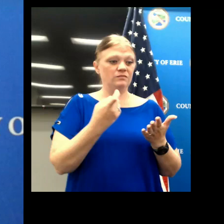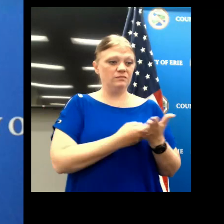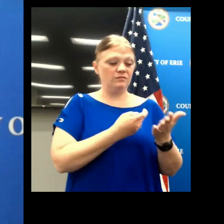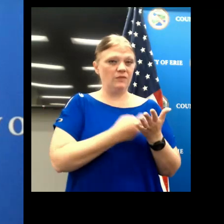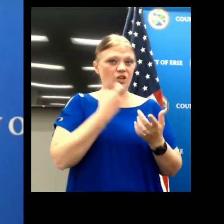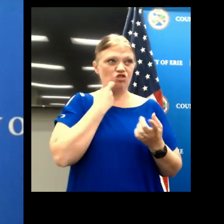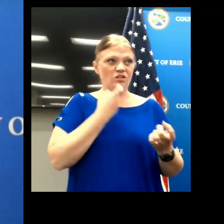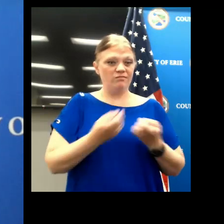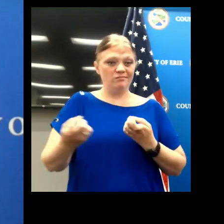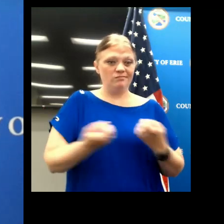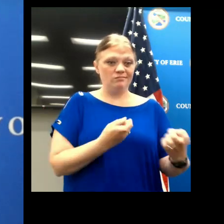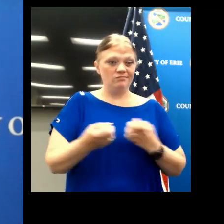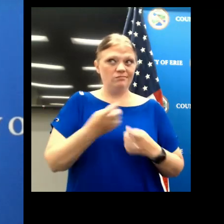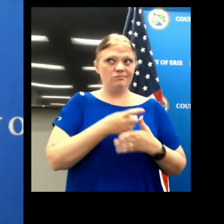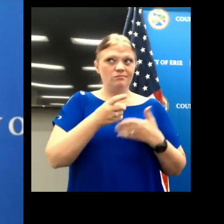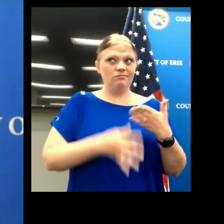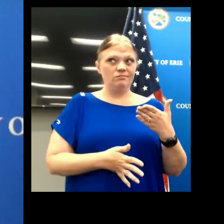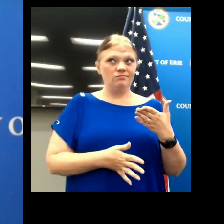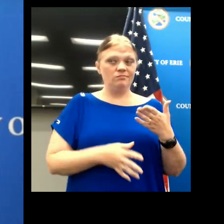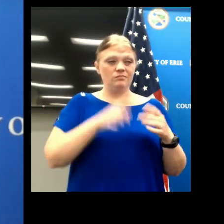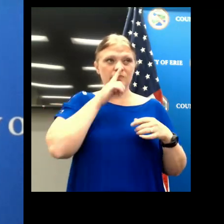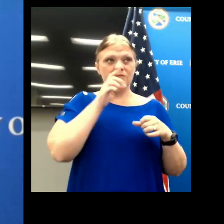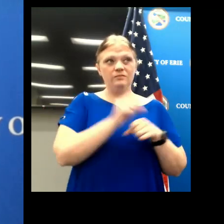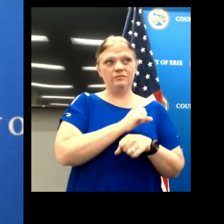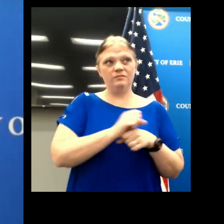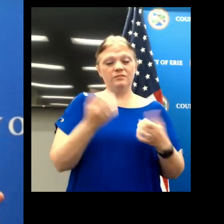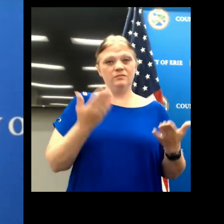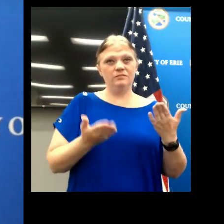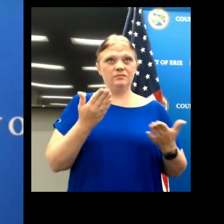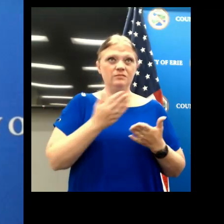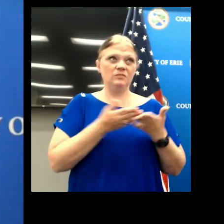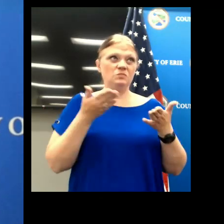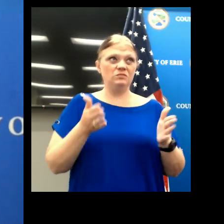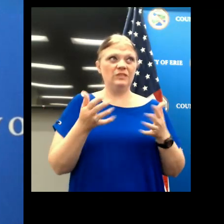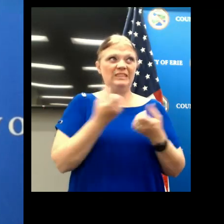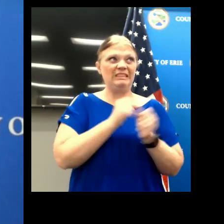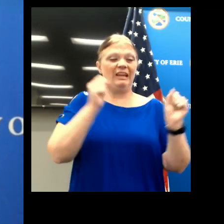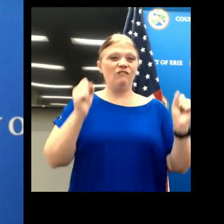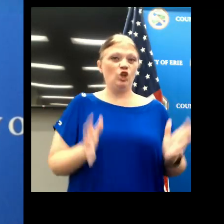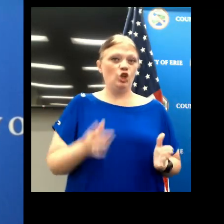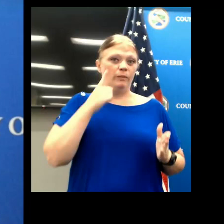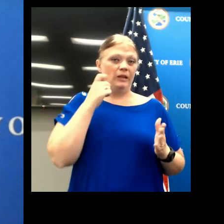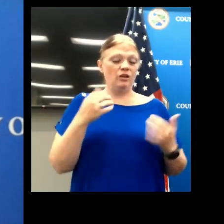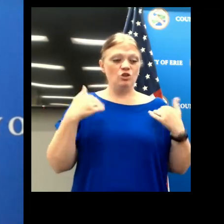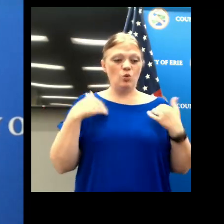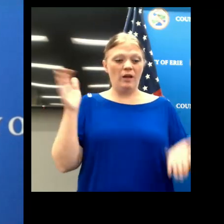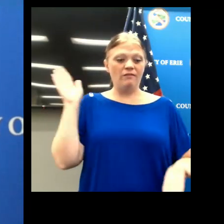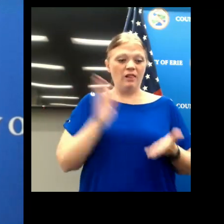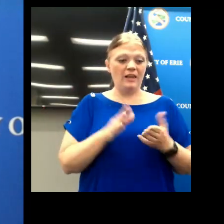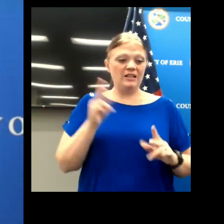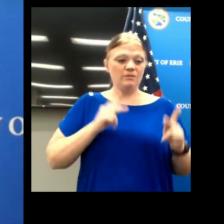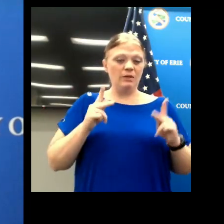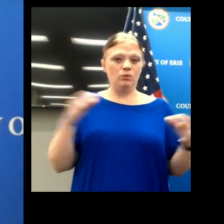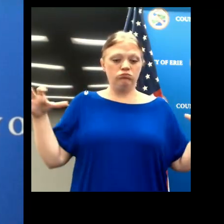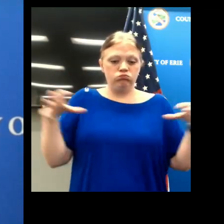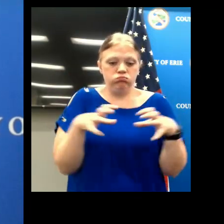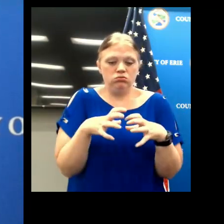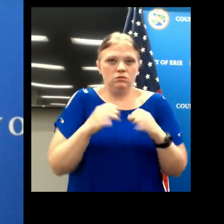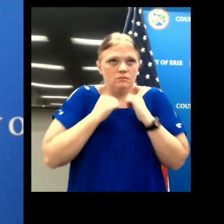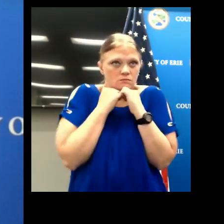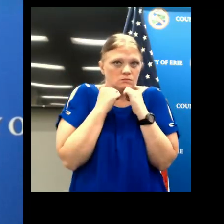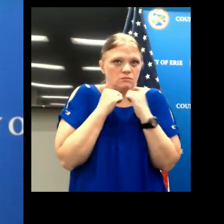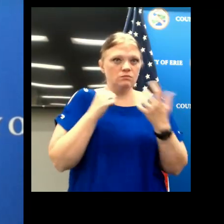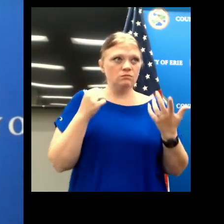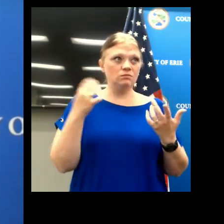this weekend, it's actually probably in some ways safer because you have less people congregating in a tight area like you sometimes do in